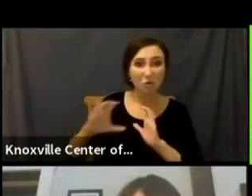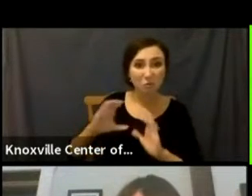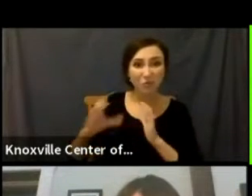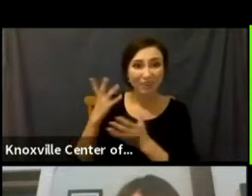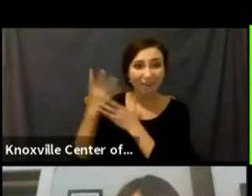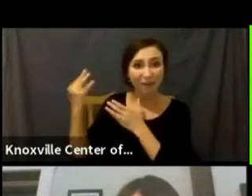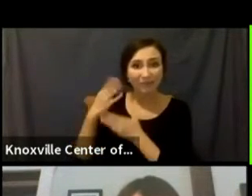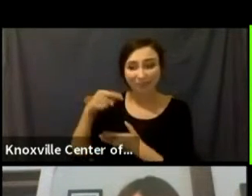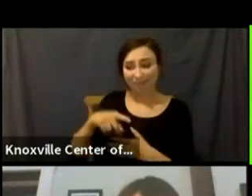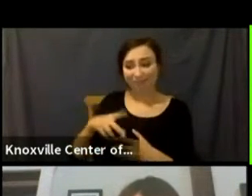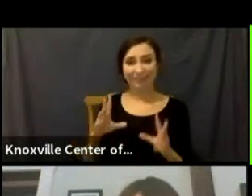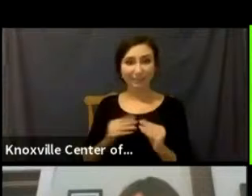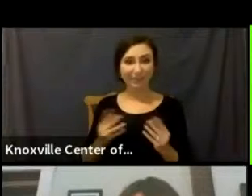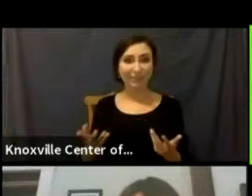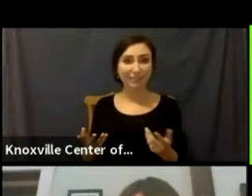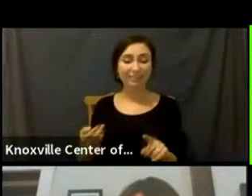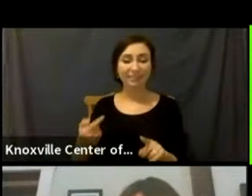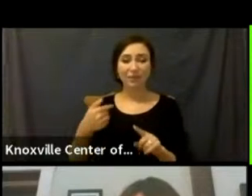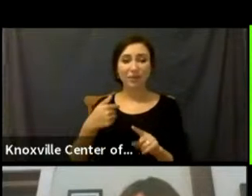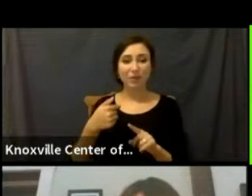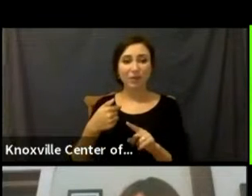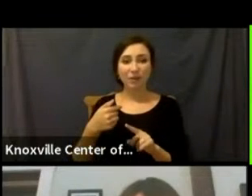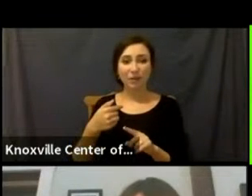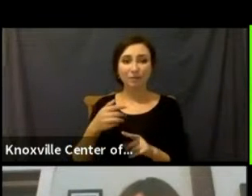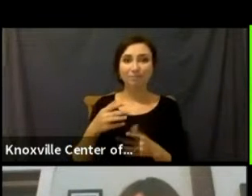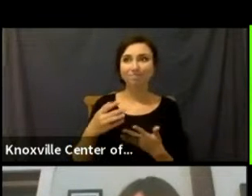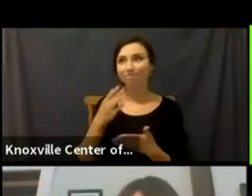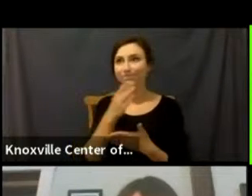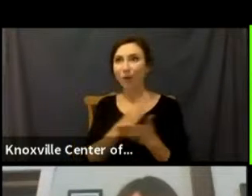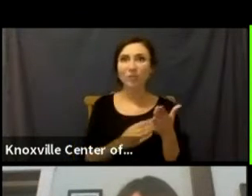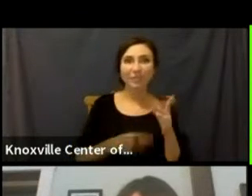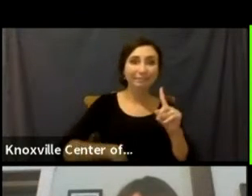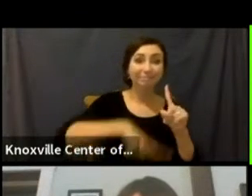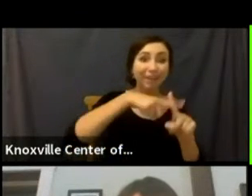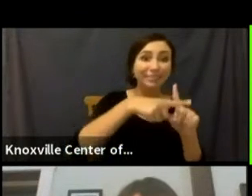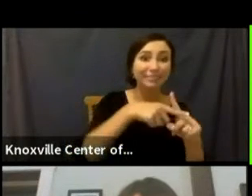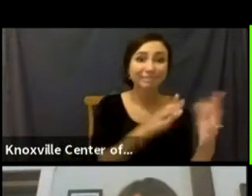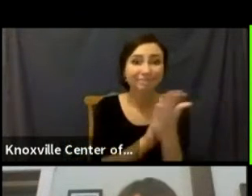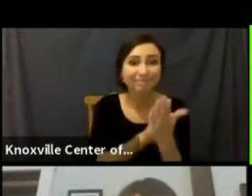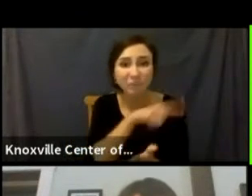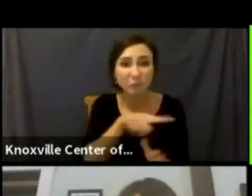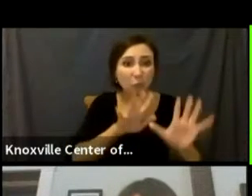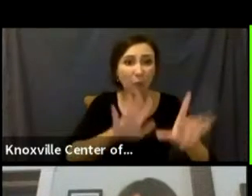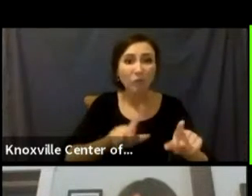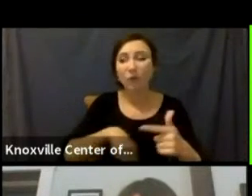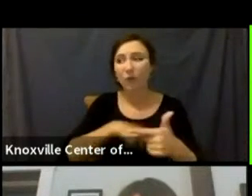another. So I guess that's partly a pep talk and partly